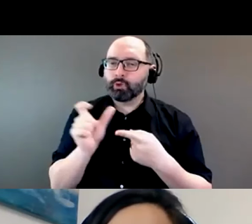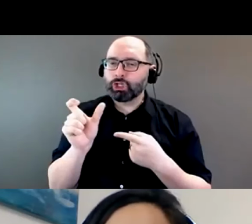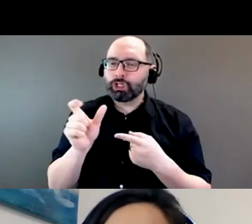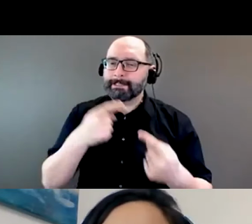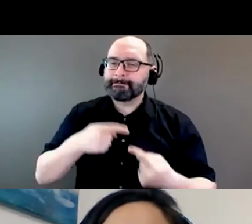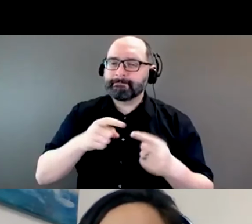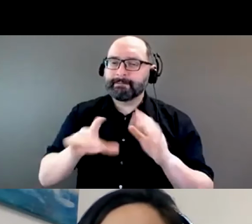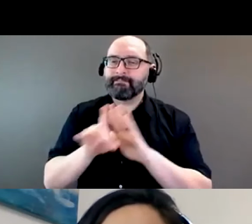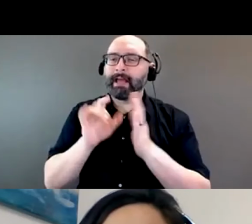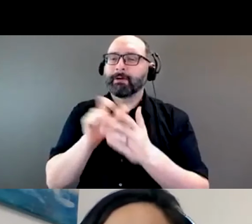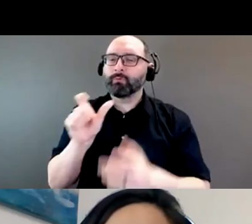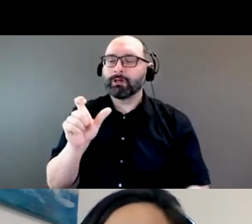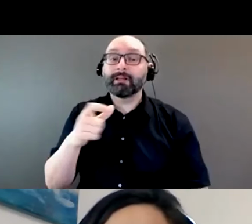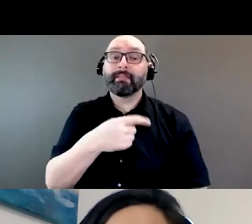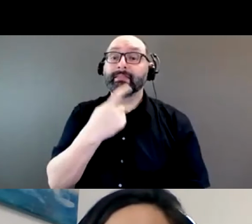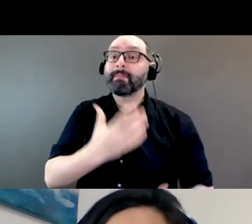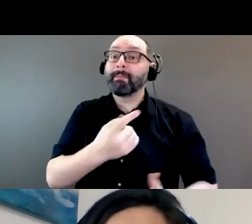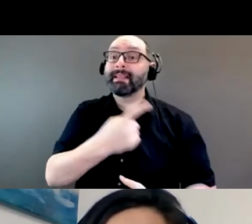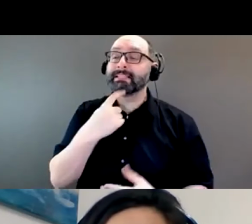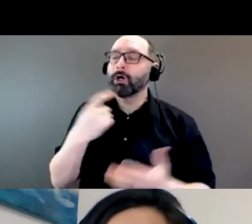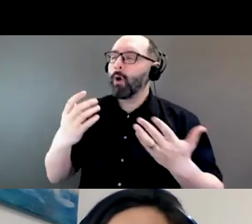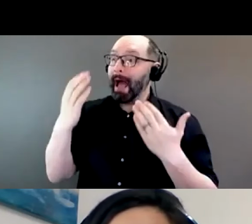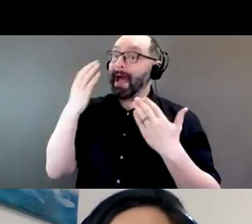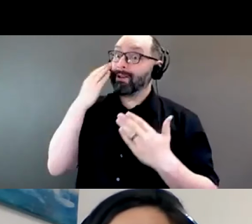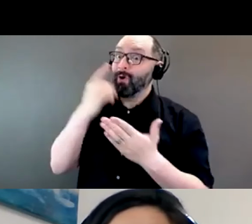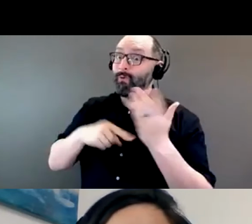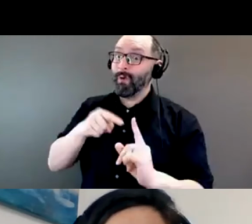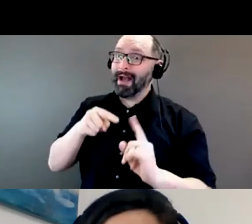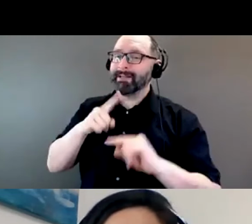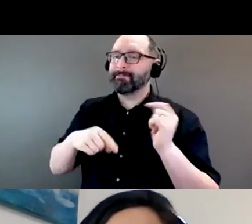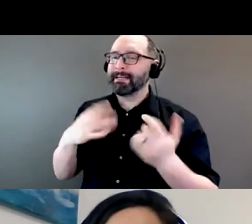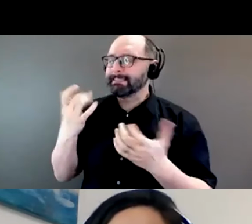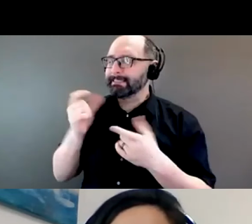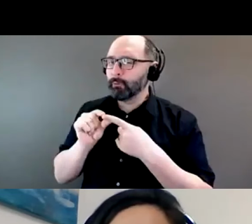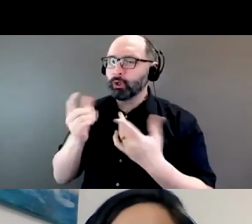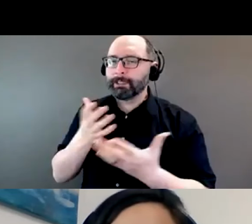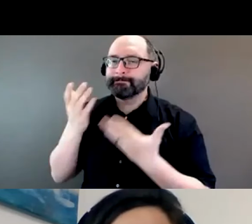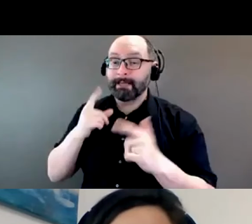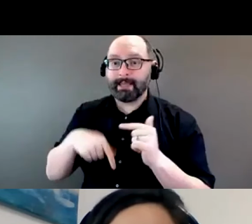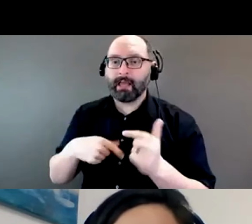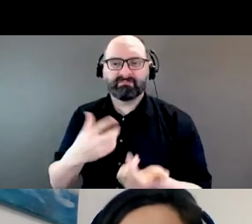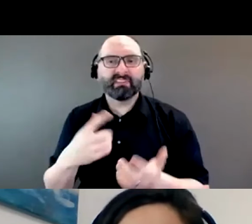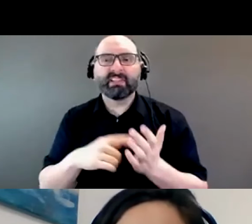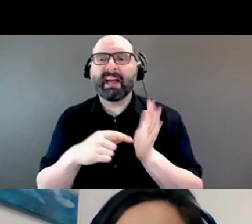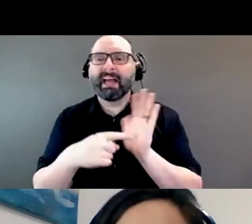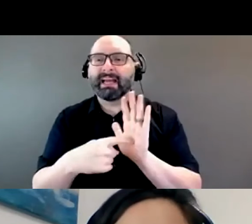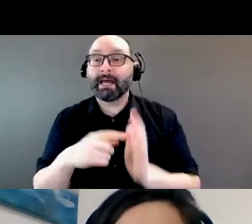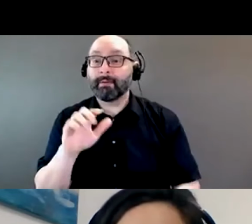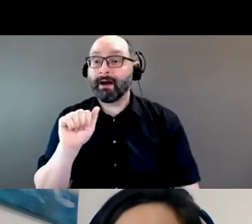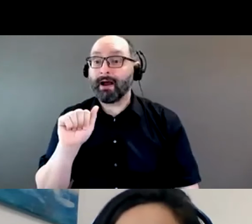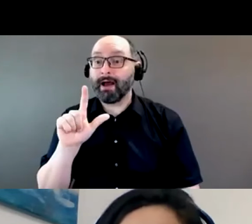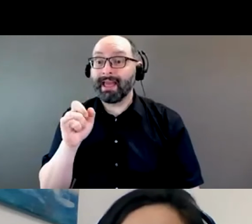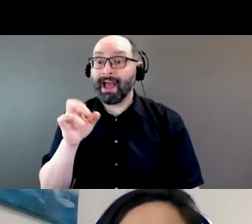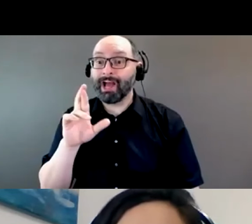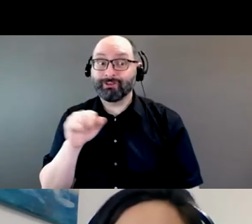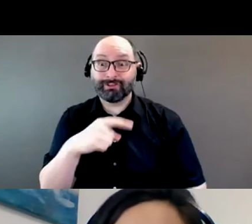may say, "I know what it is, but I can't say it," which was an example that Alejandra was showing in the video right